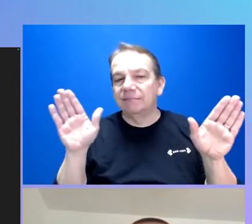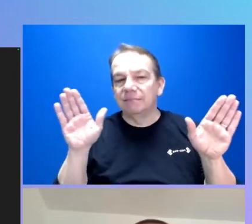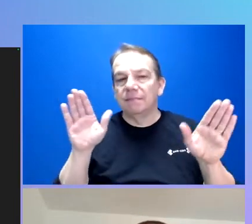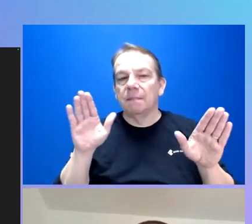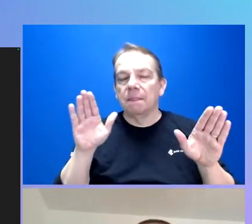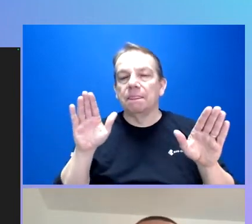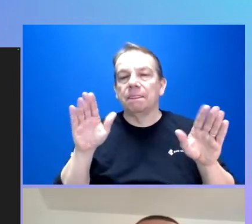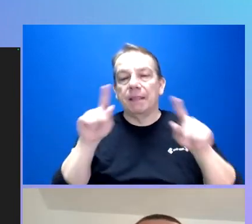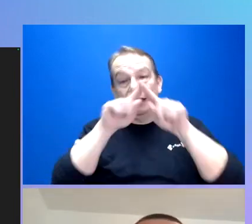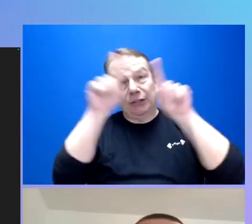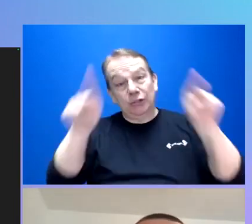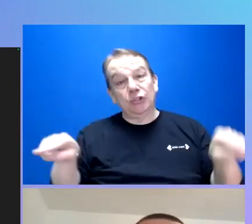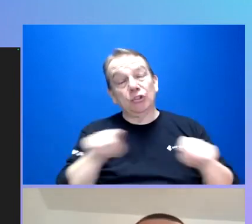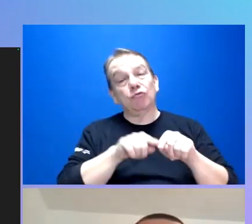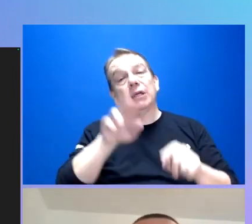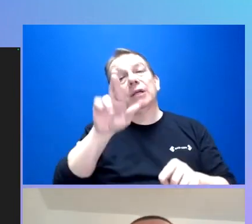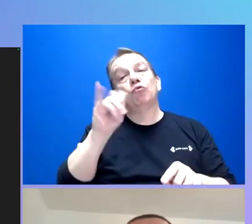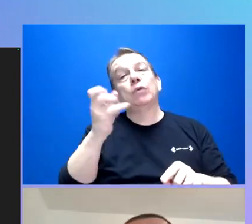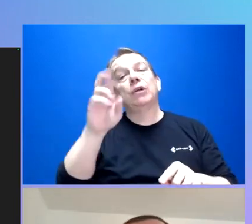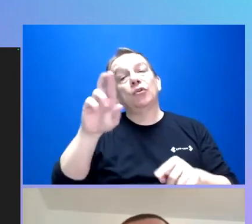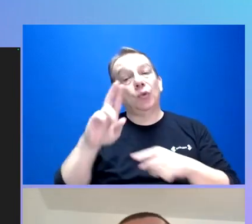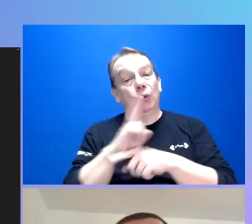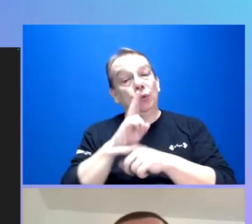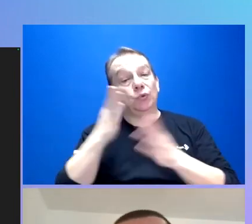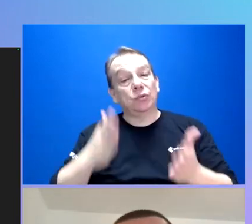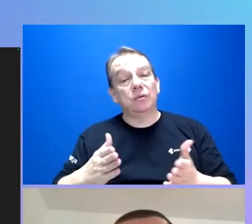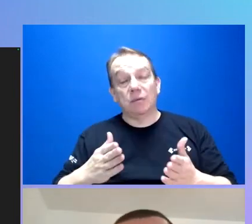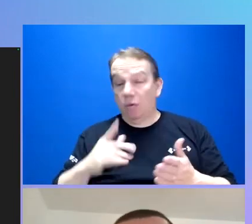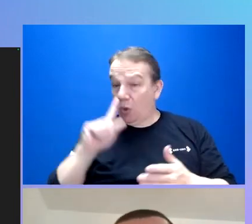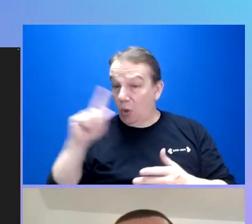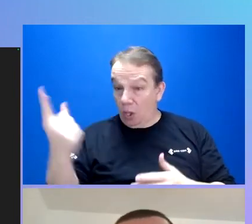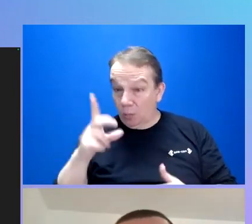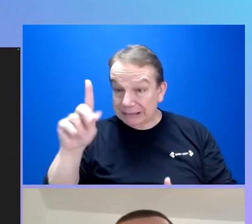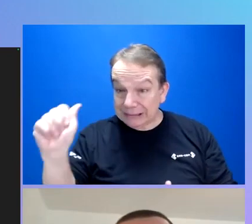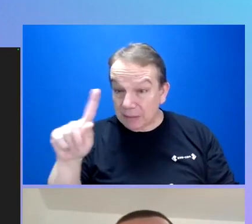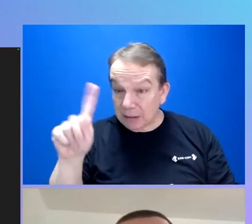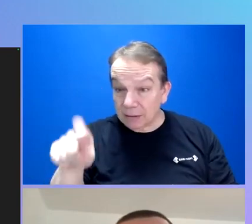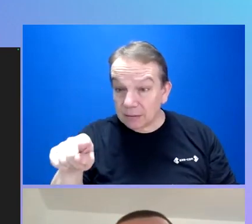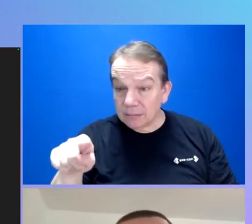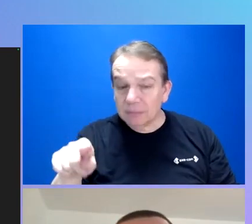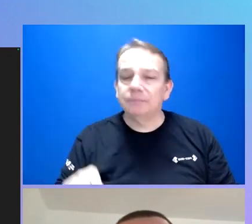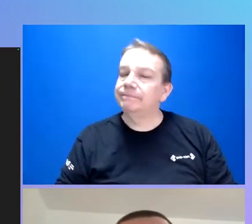Here's another one. Screen reader users are not always disabled users.